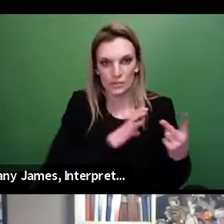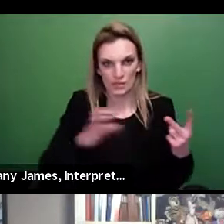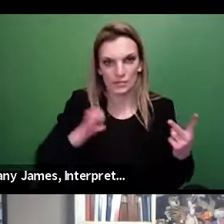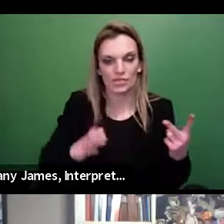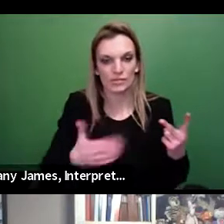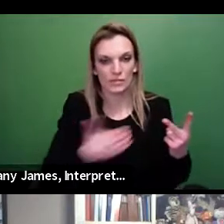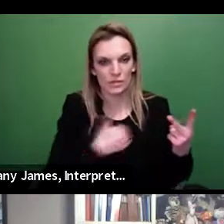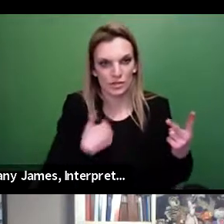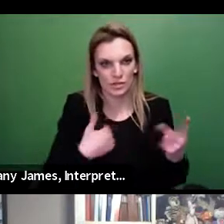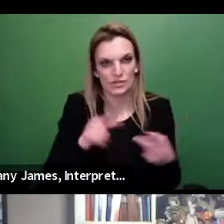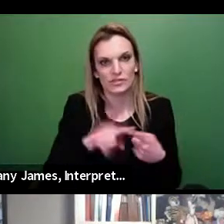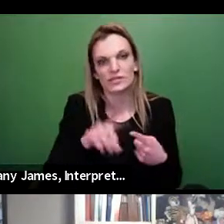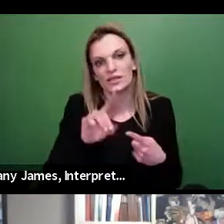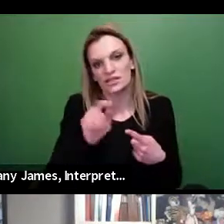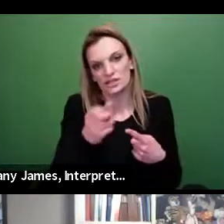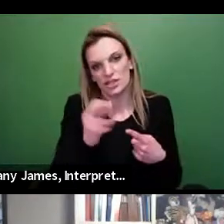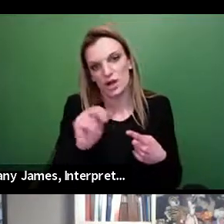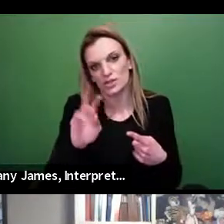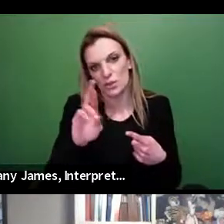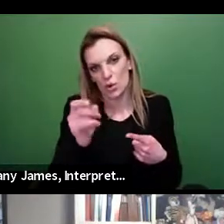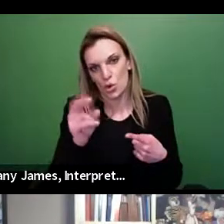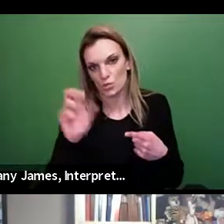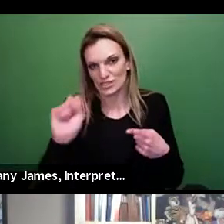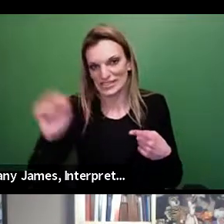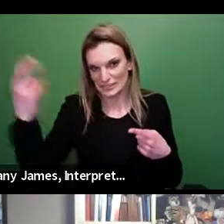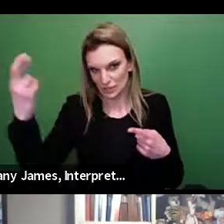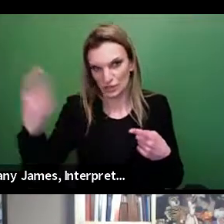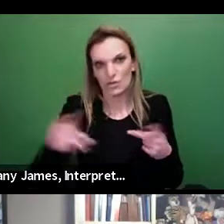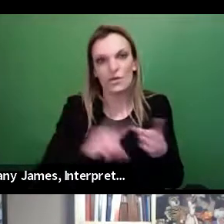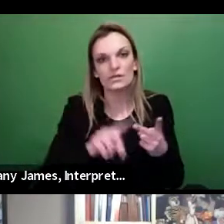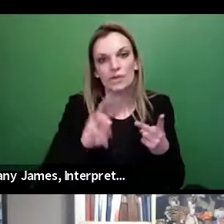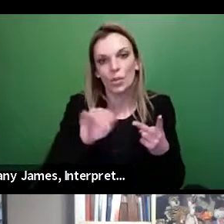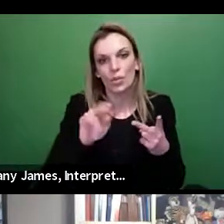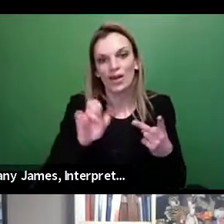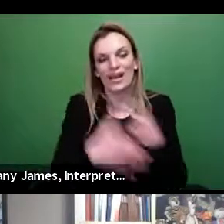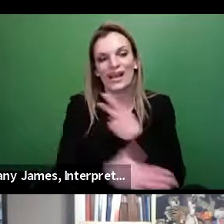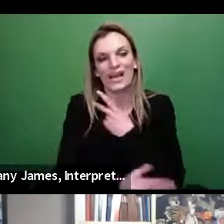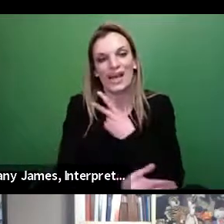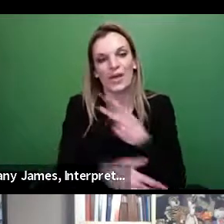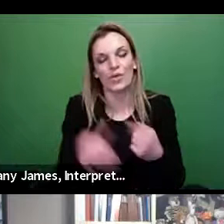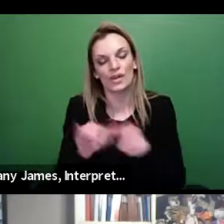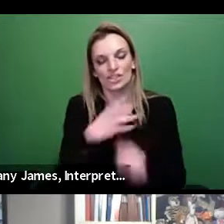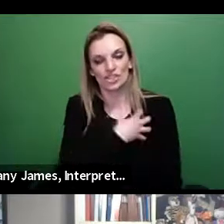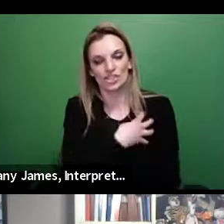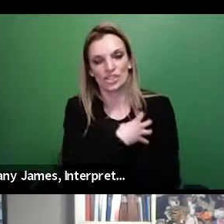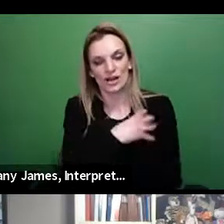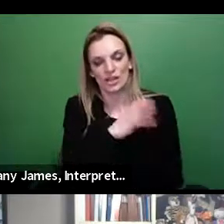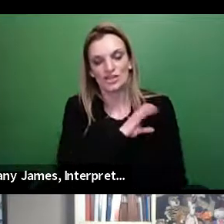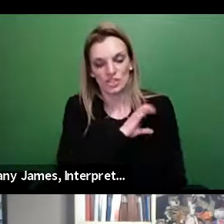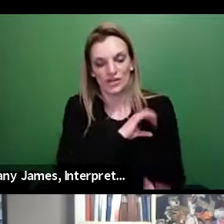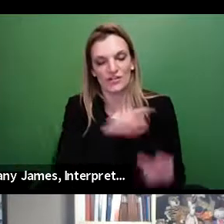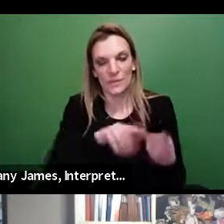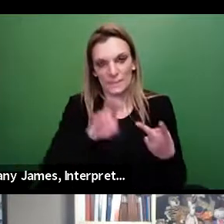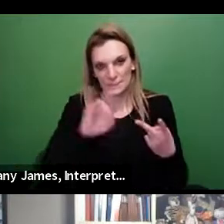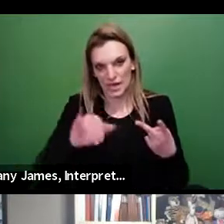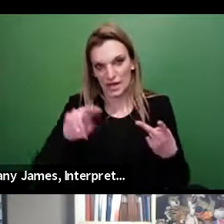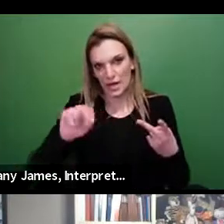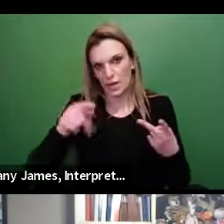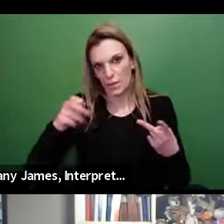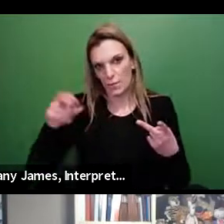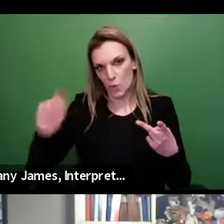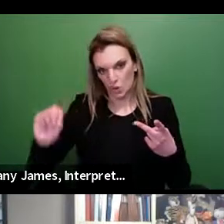members, Commissioner Dalton Roberson Sr. and Wayne County Sheriff Benny Napoleon and Judge Roberson